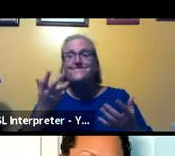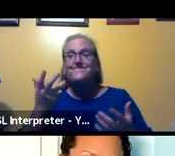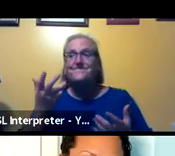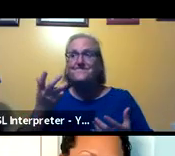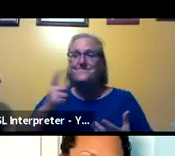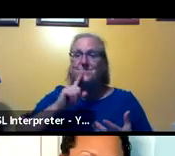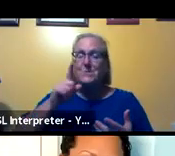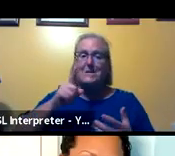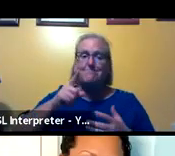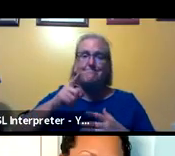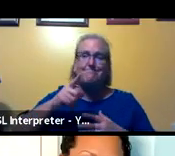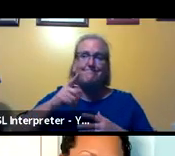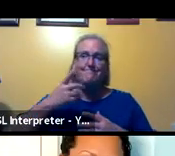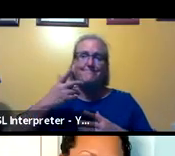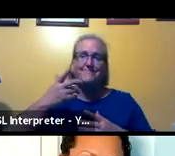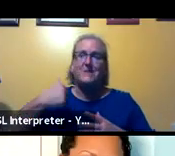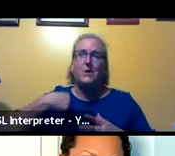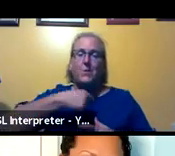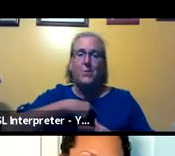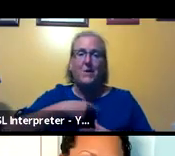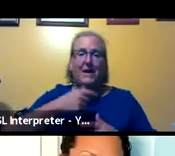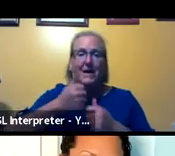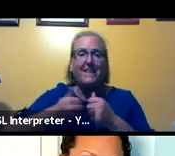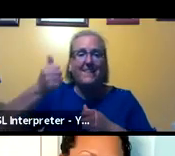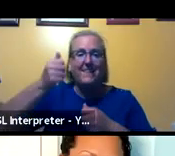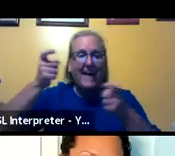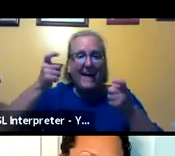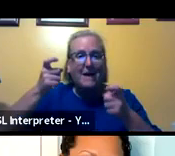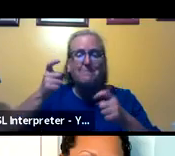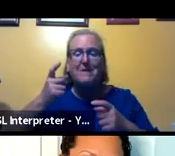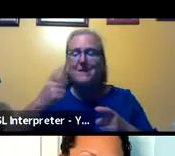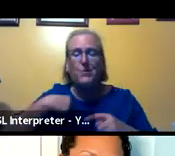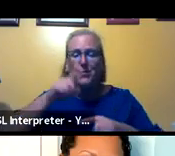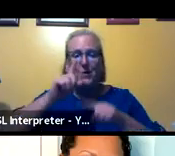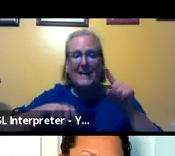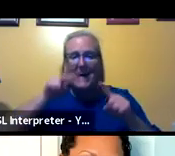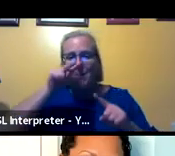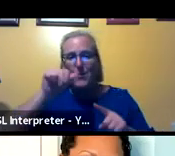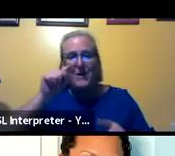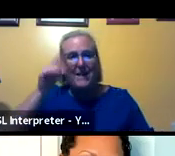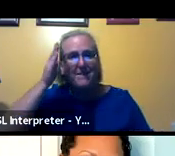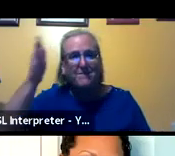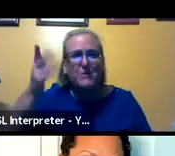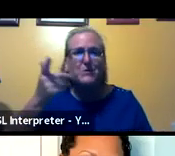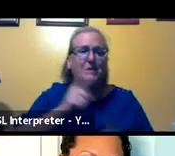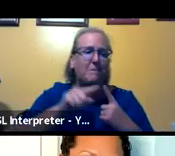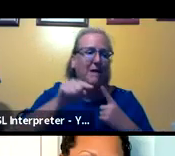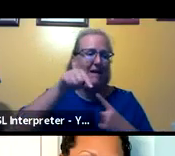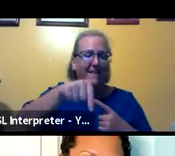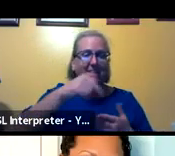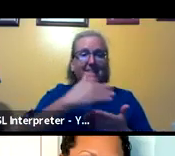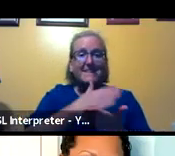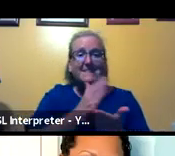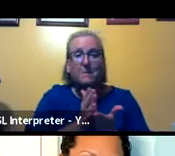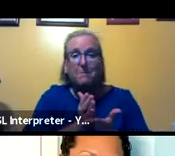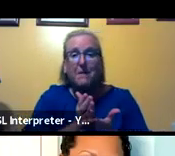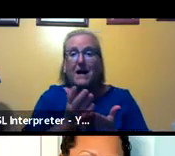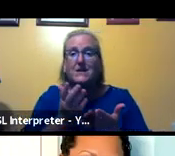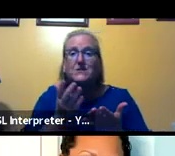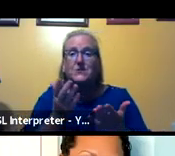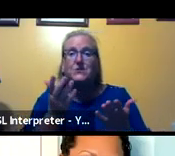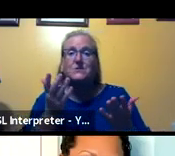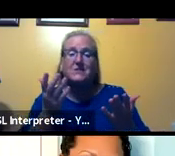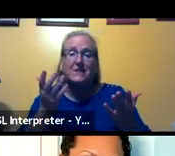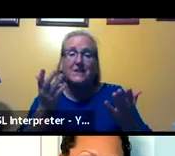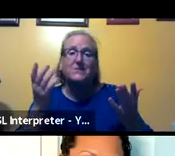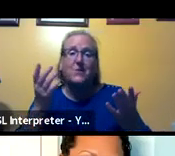time away from administrators to be focused on our potential futures. Dr. Longfellow mentioned his budget, that we will have potential some priority shifts that come out of